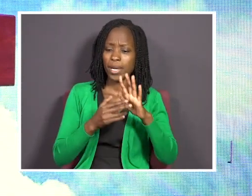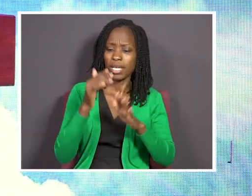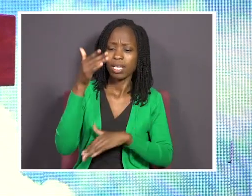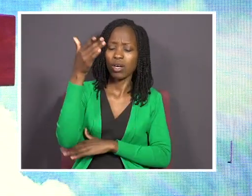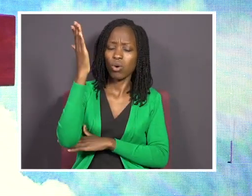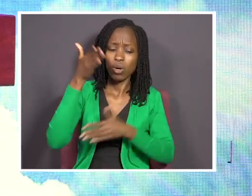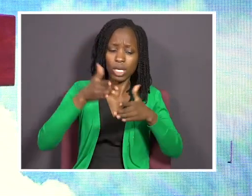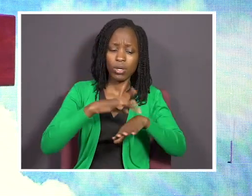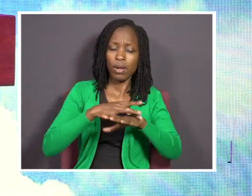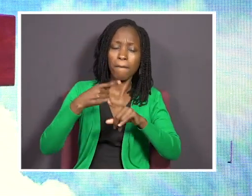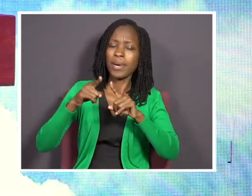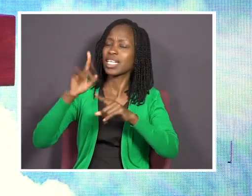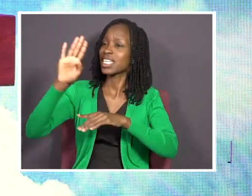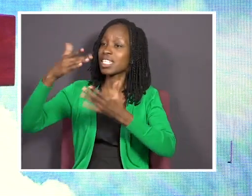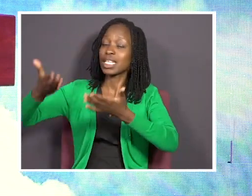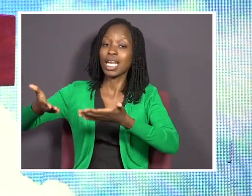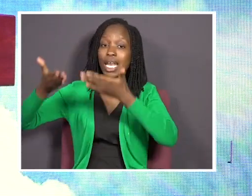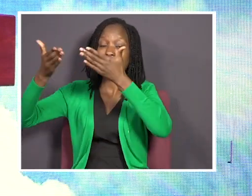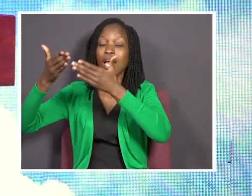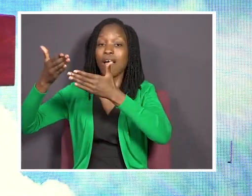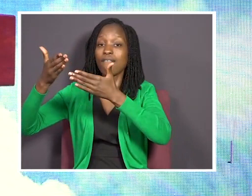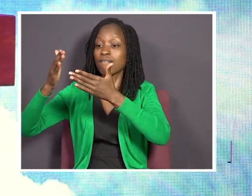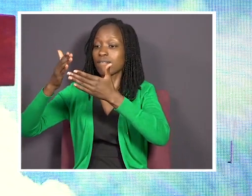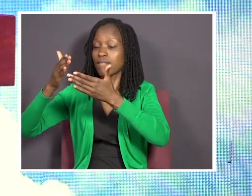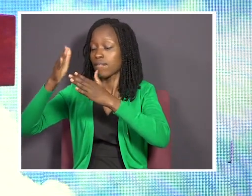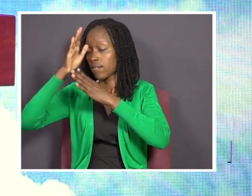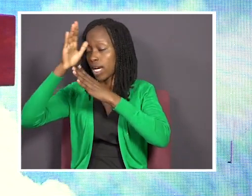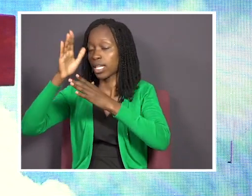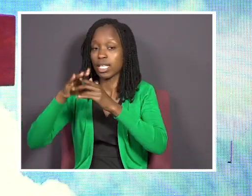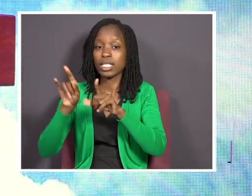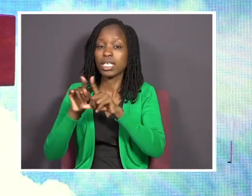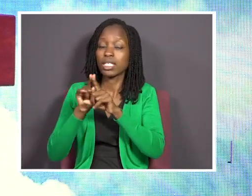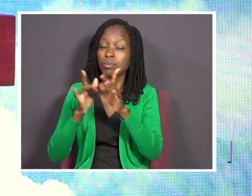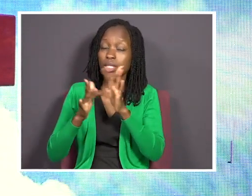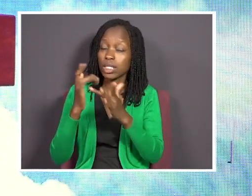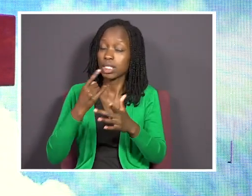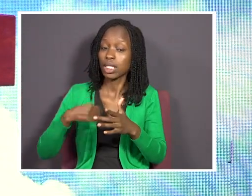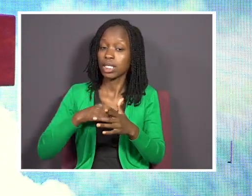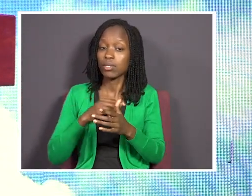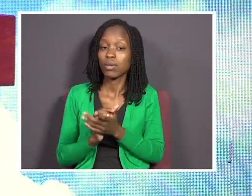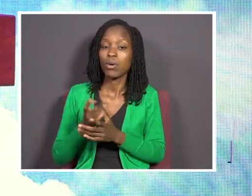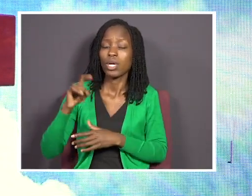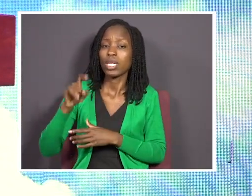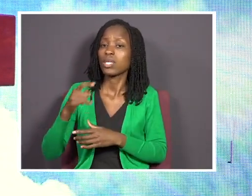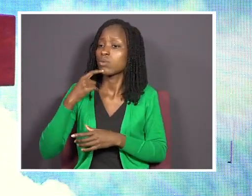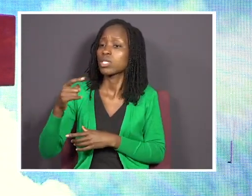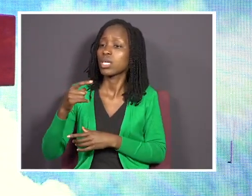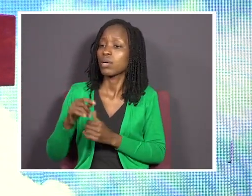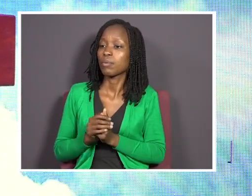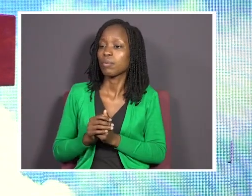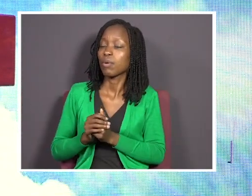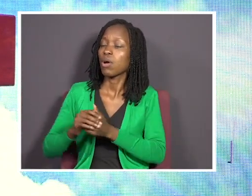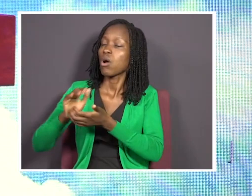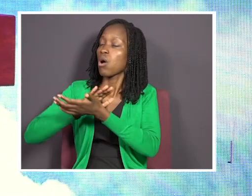an exalted Father. So it starts with the exaltation. But he goes further to tell us that we should say,